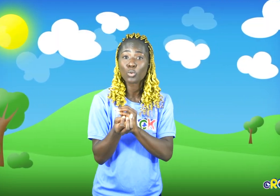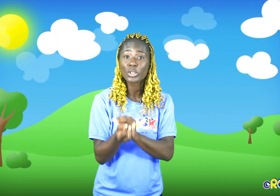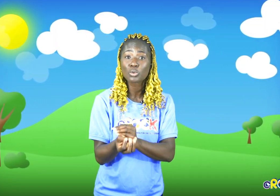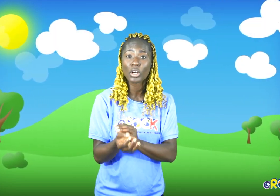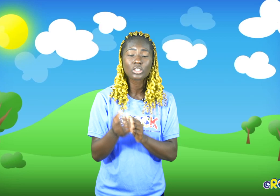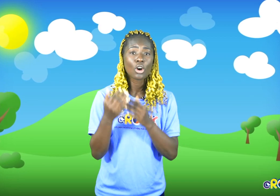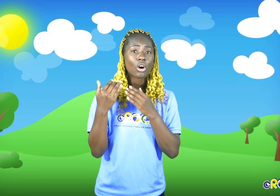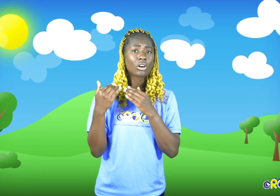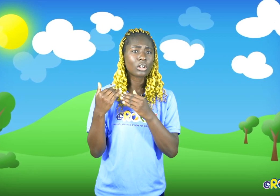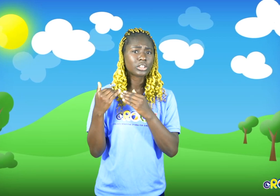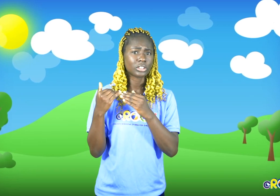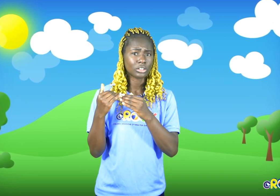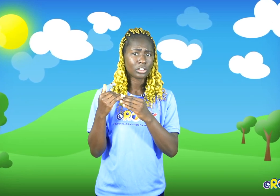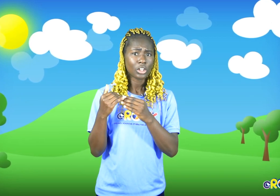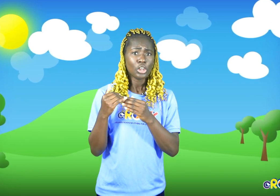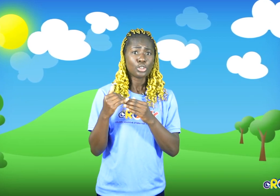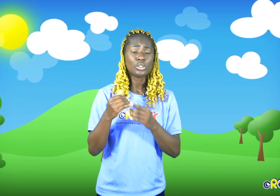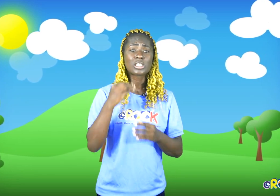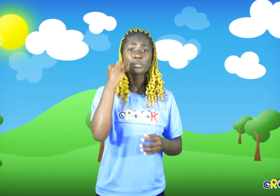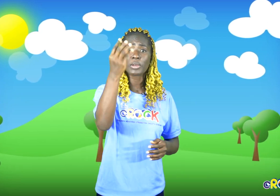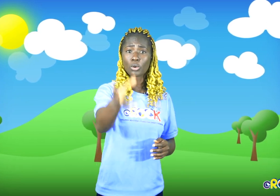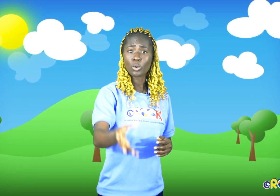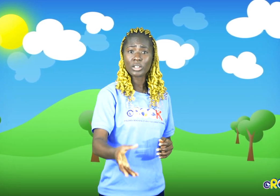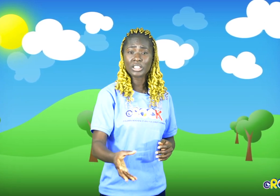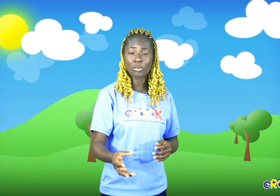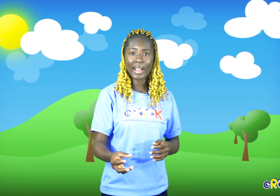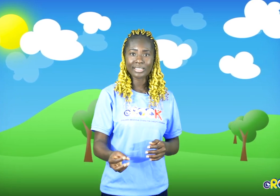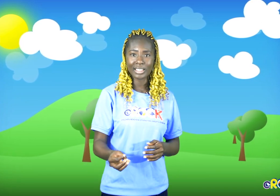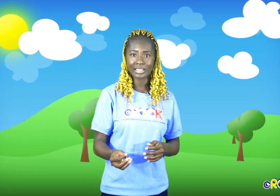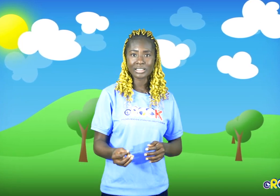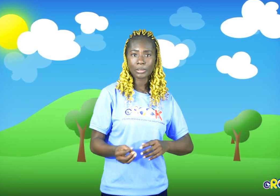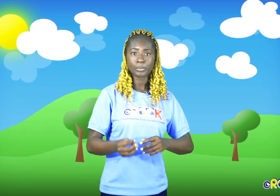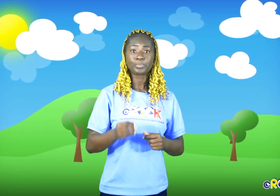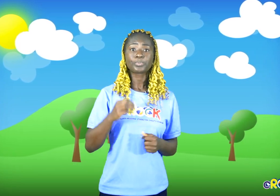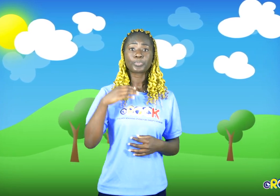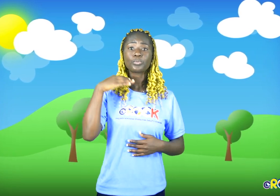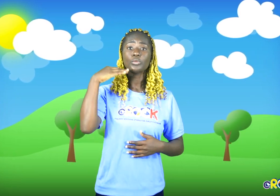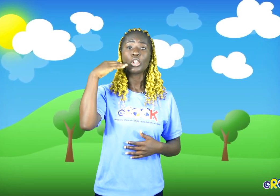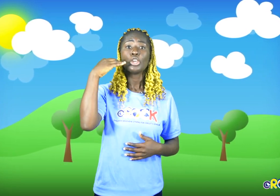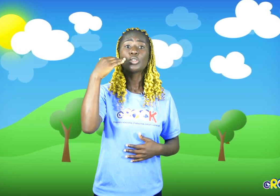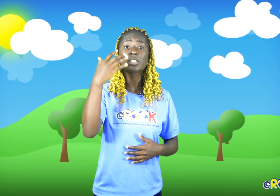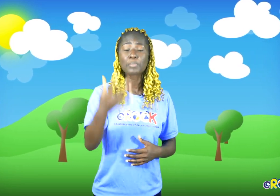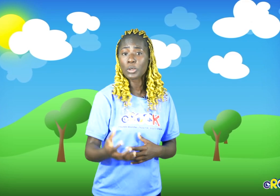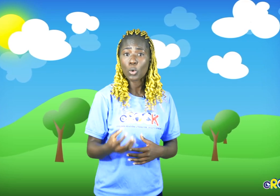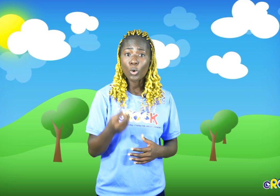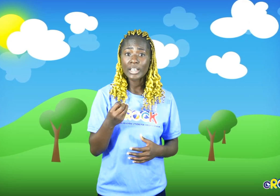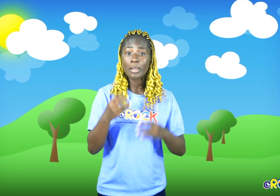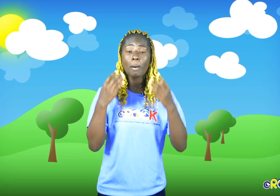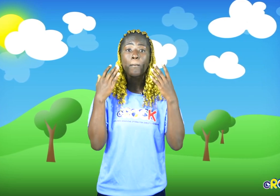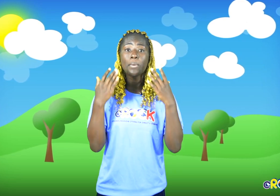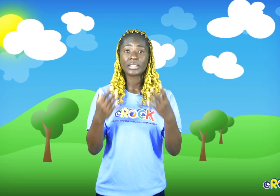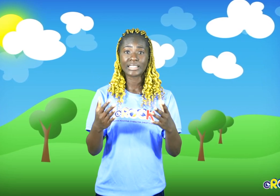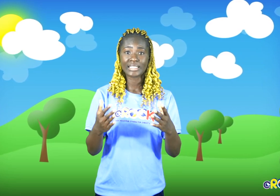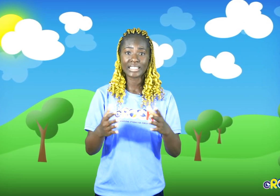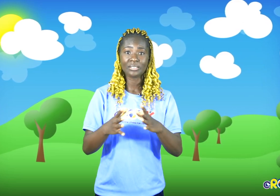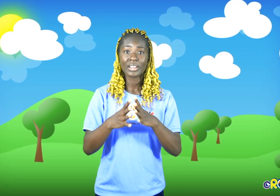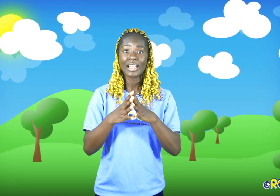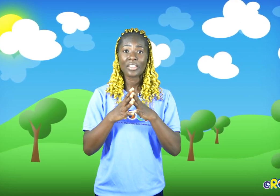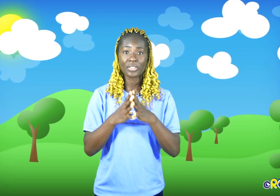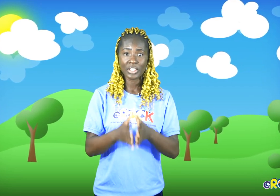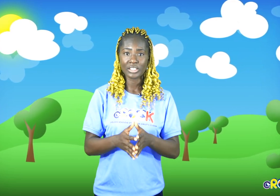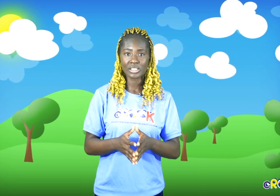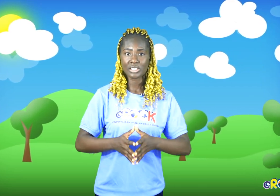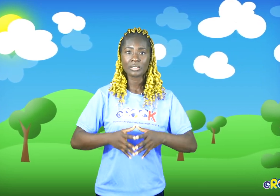speak with what? Caution. You speak only the right things. You speak only